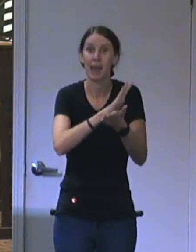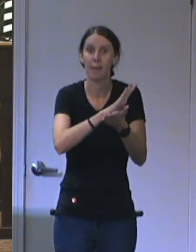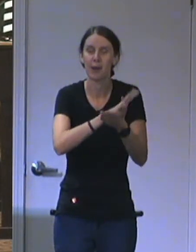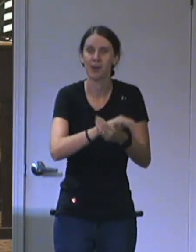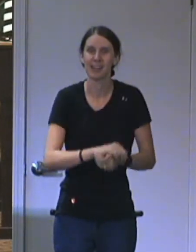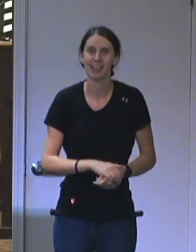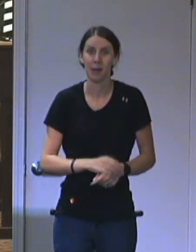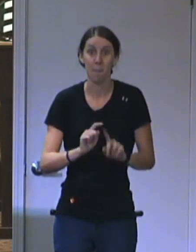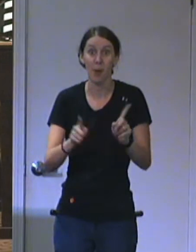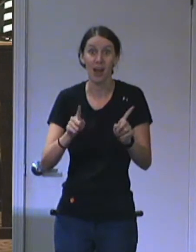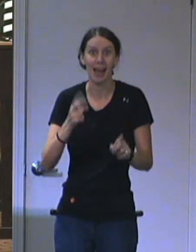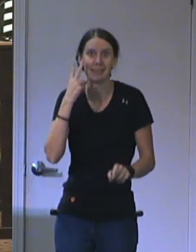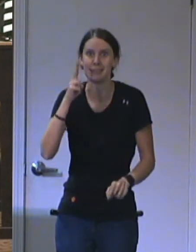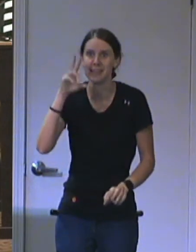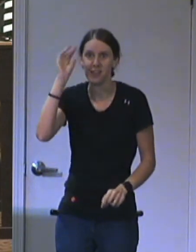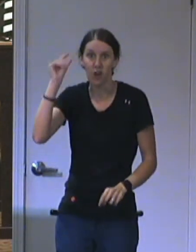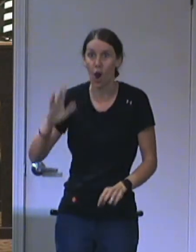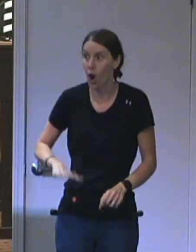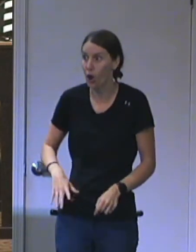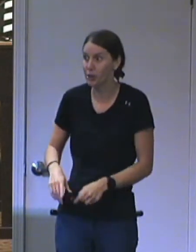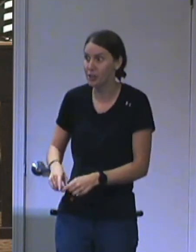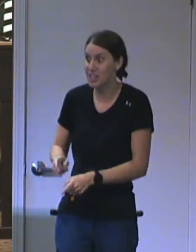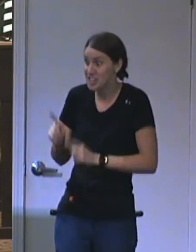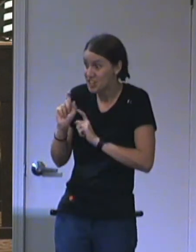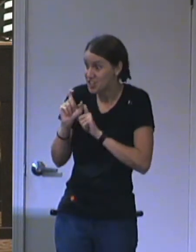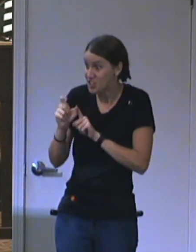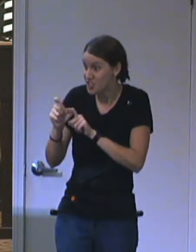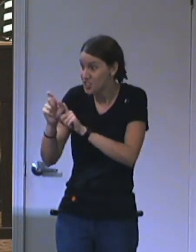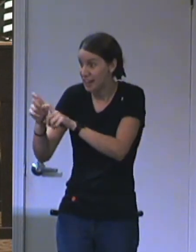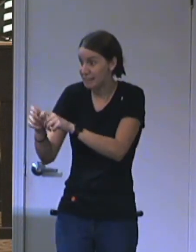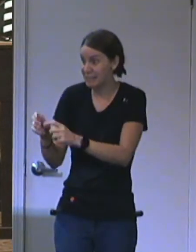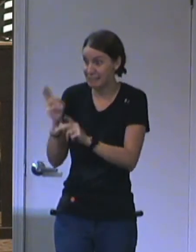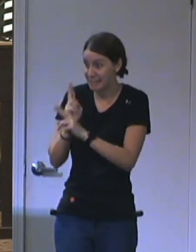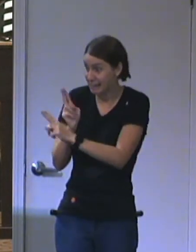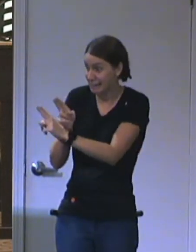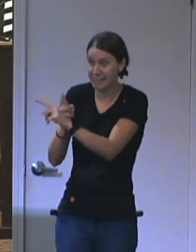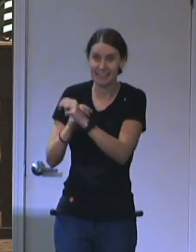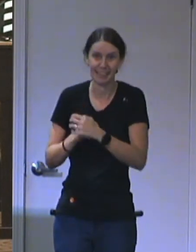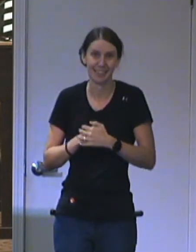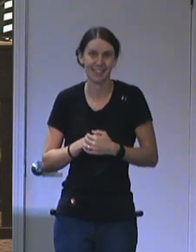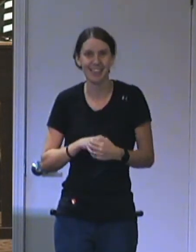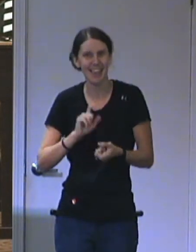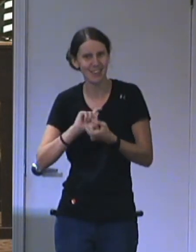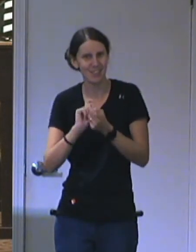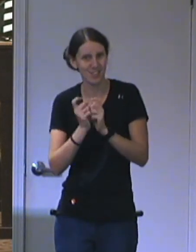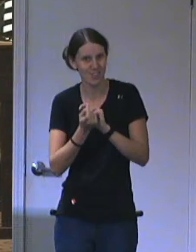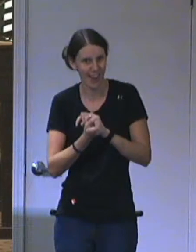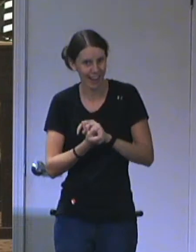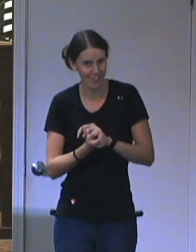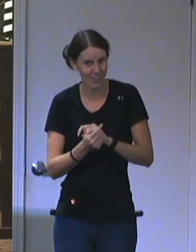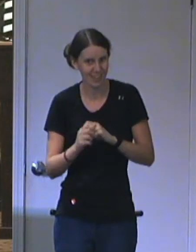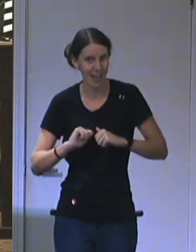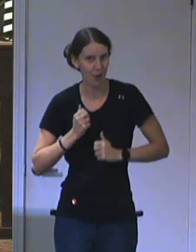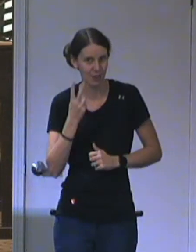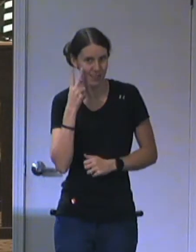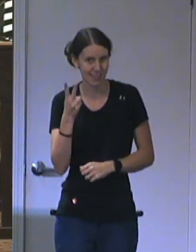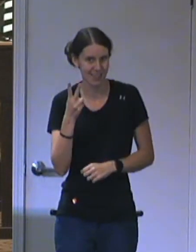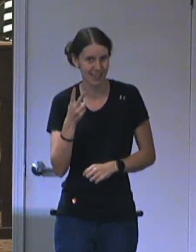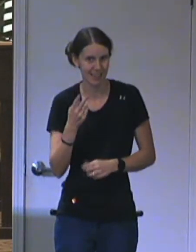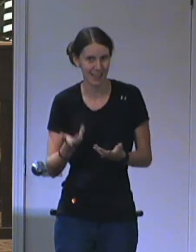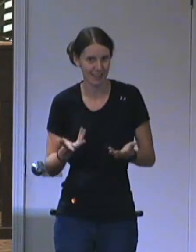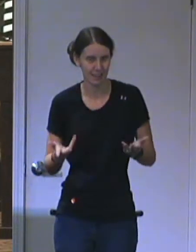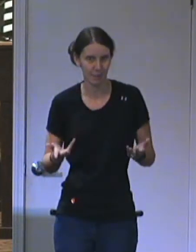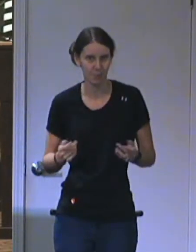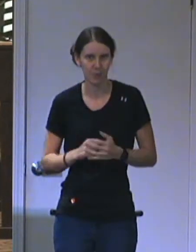get you. And it really changes your perspective at any given moment.